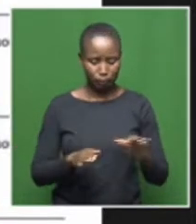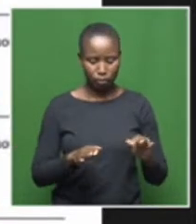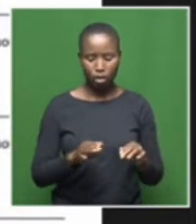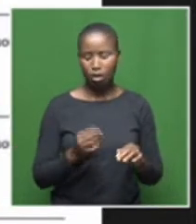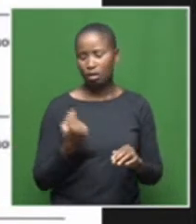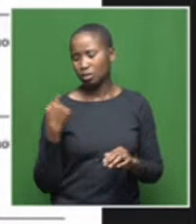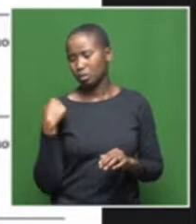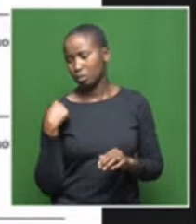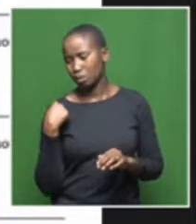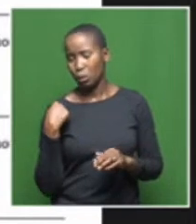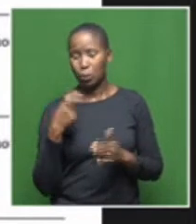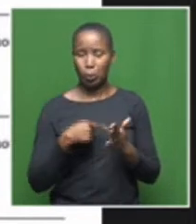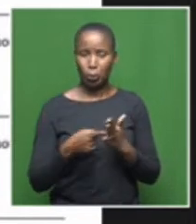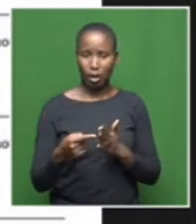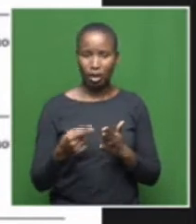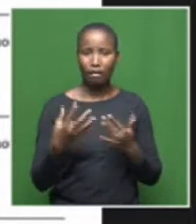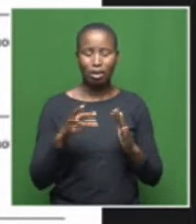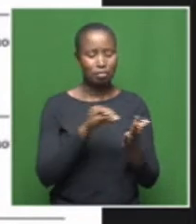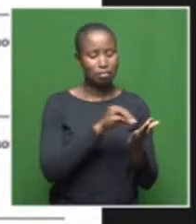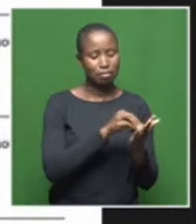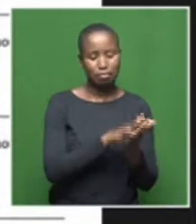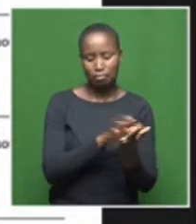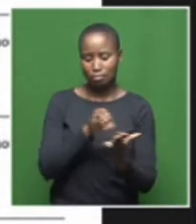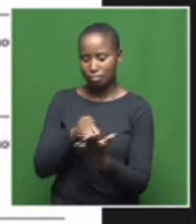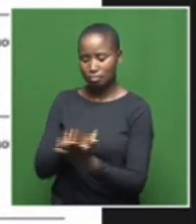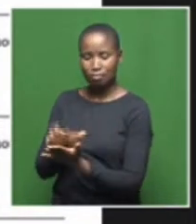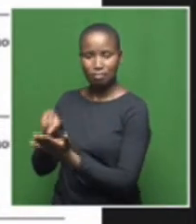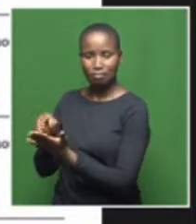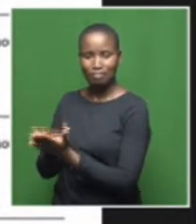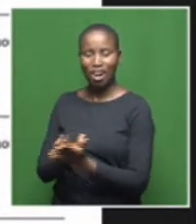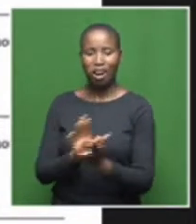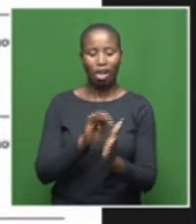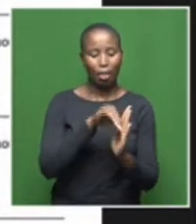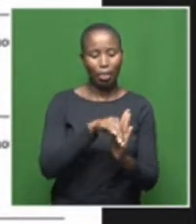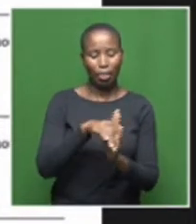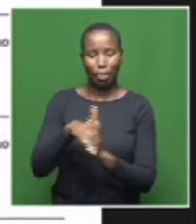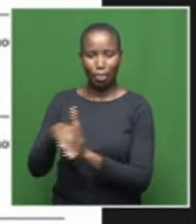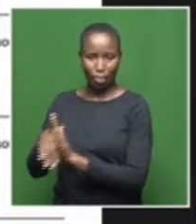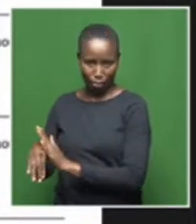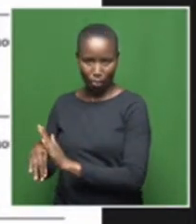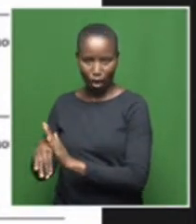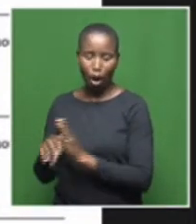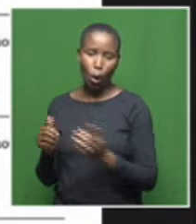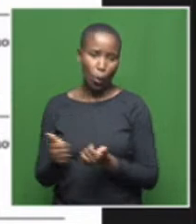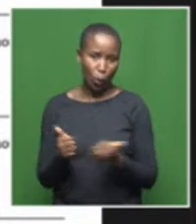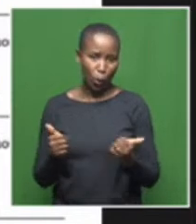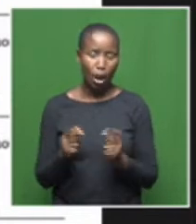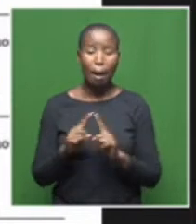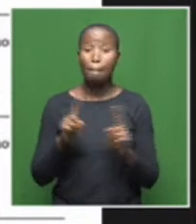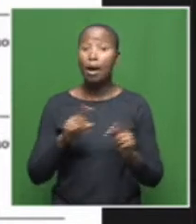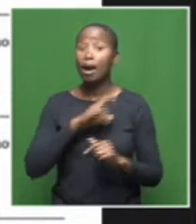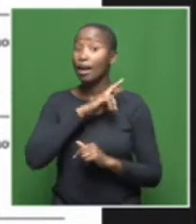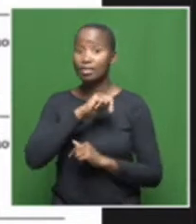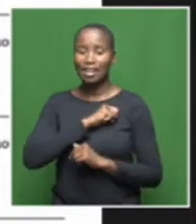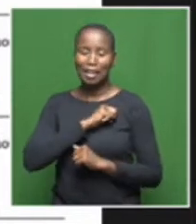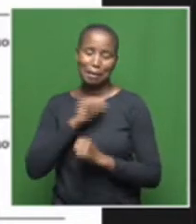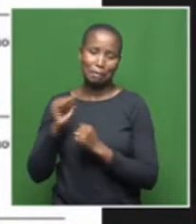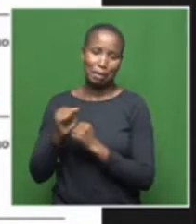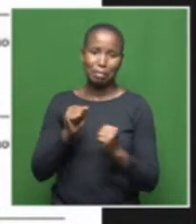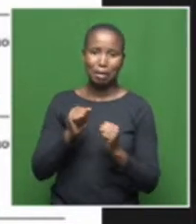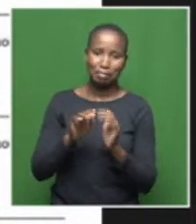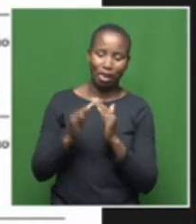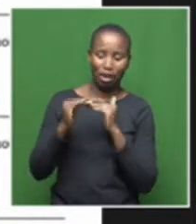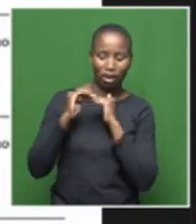all provinces have reported a decline in weekly incident risks, except for KZN, which showed